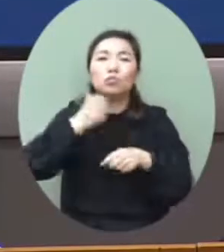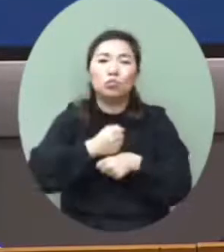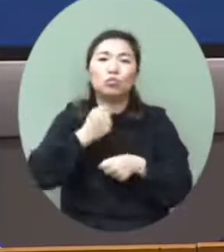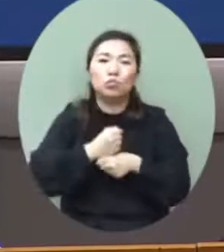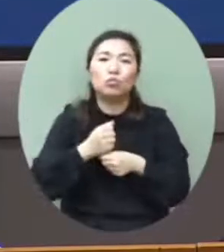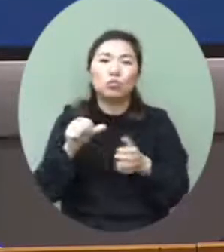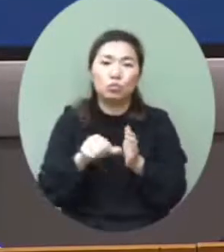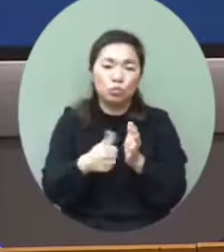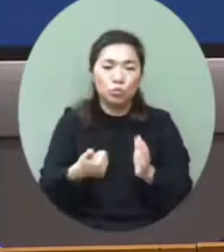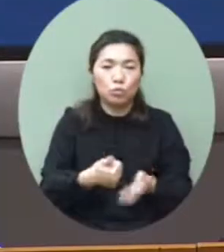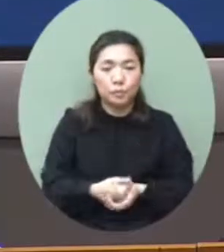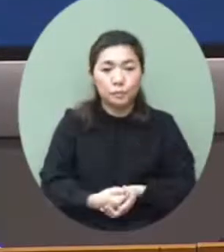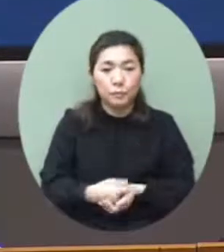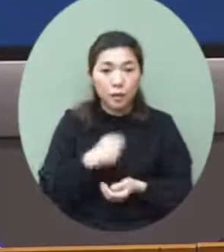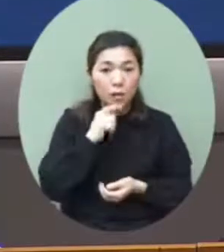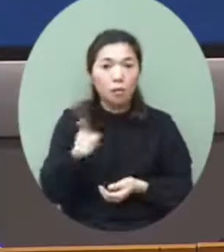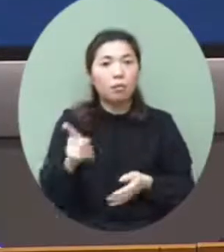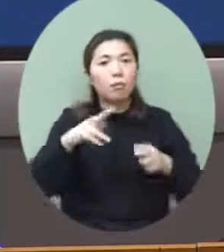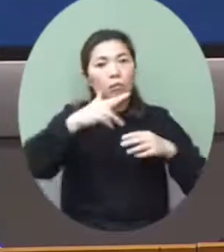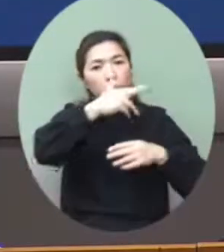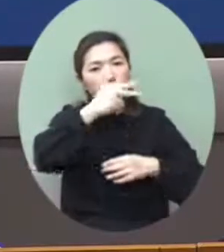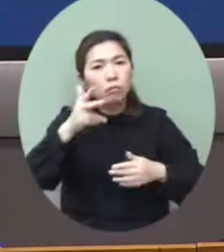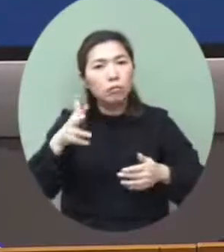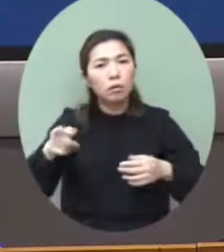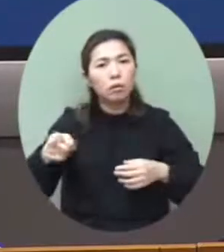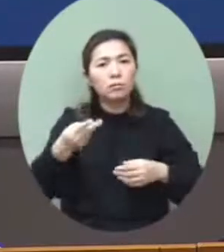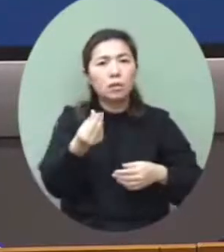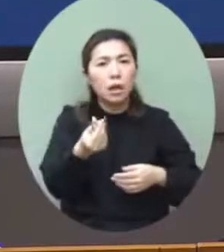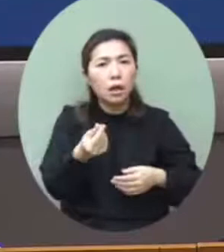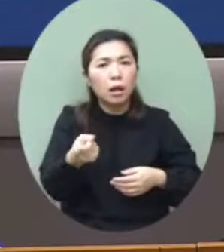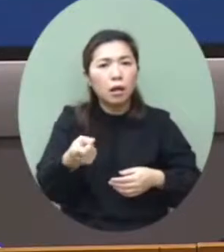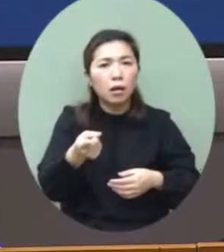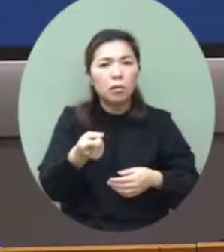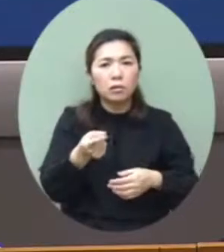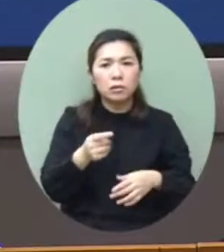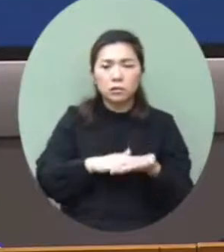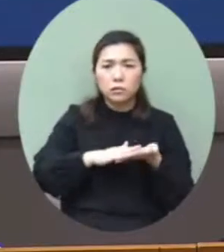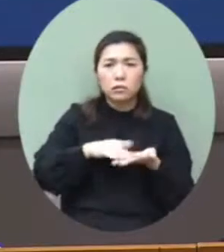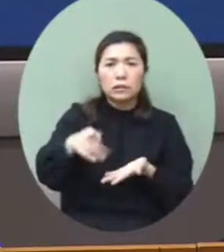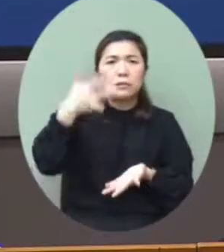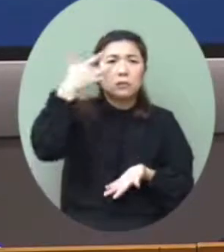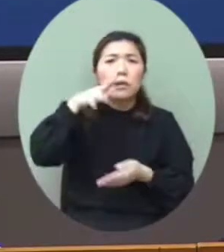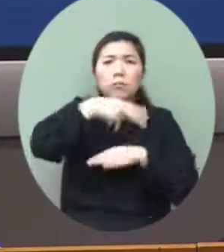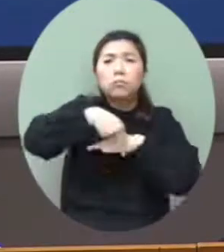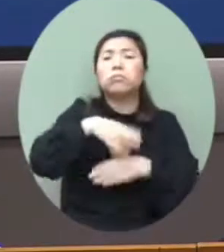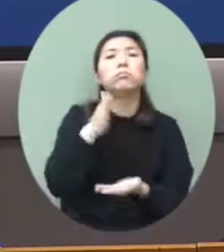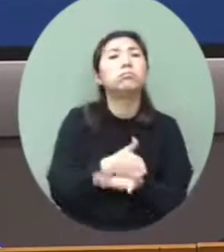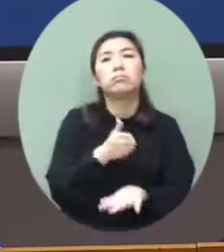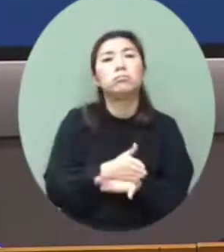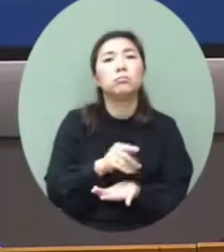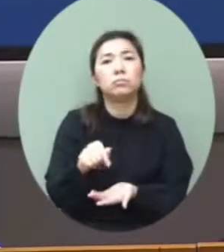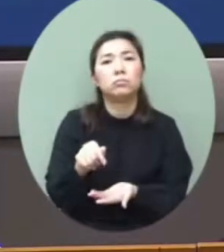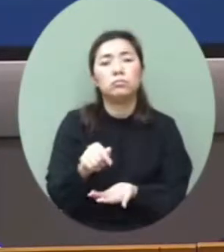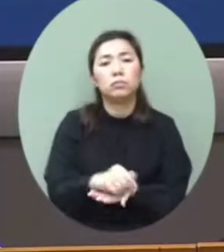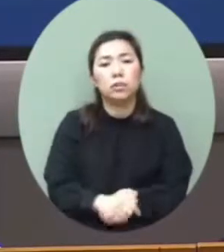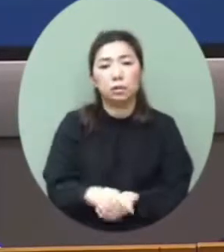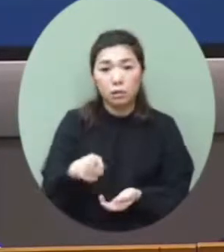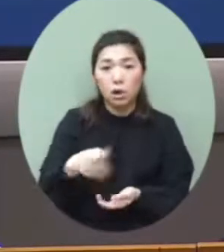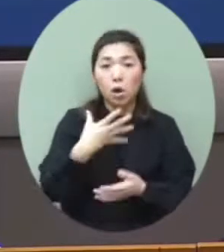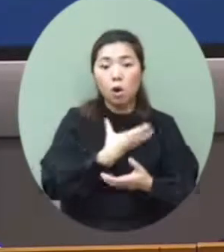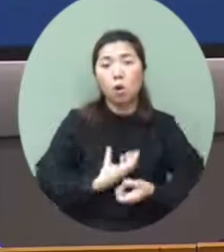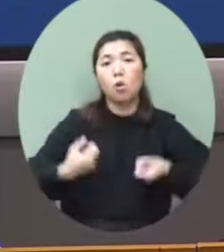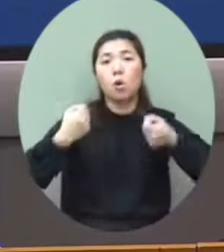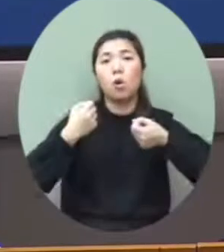and employers should allow their employees to work from home. As for what happens in